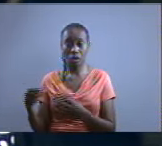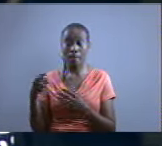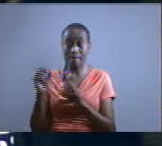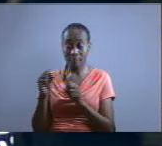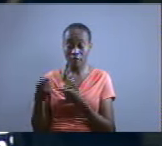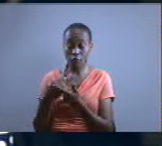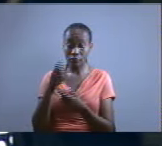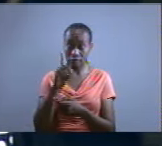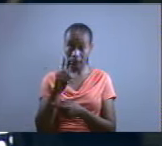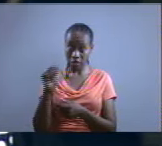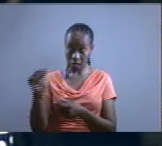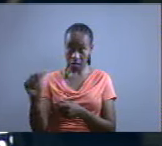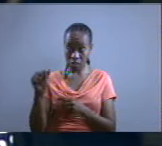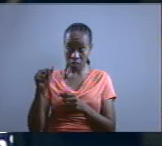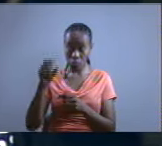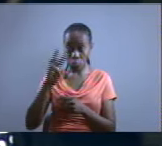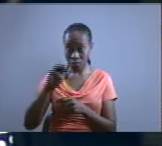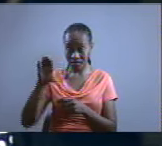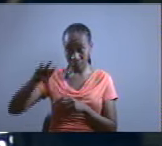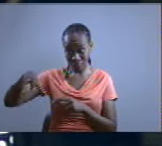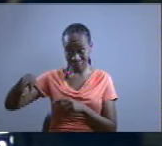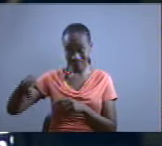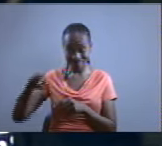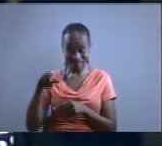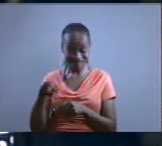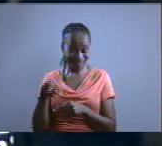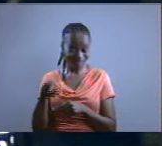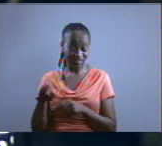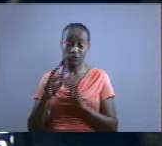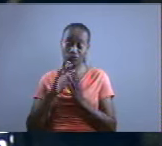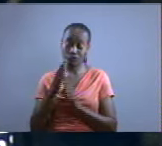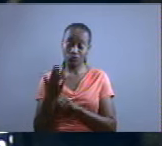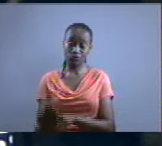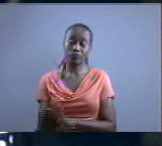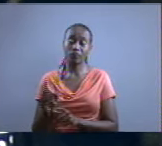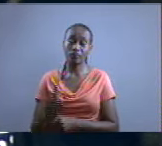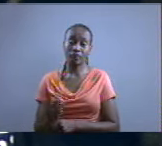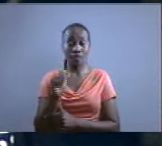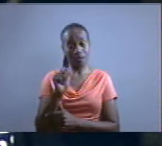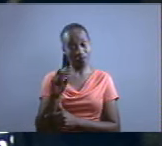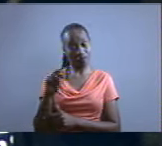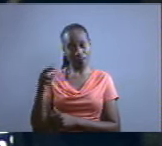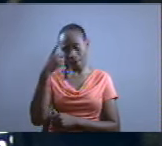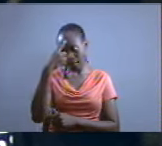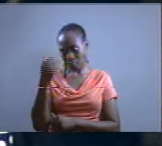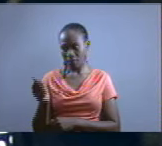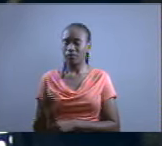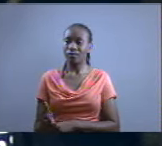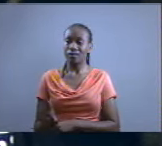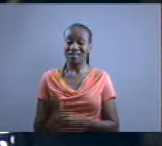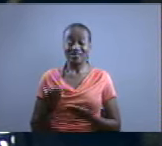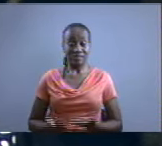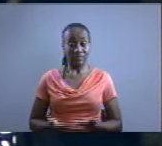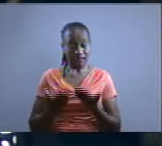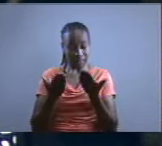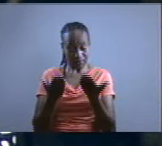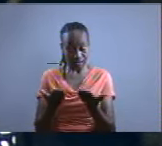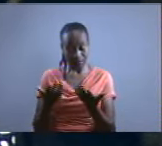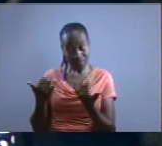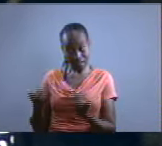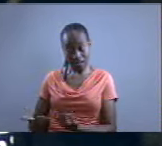DA-led Western Cape government. The recent reports confirm the ANC's belief that service delivery under